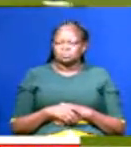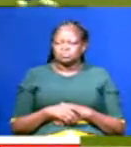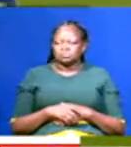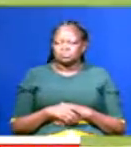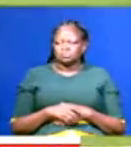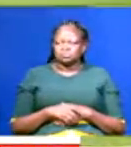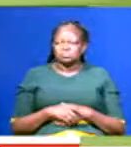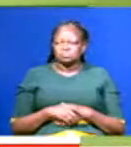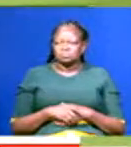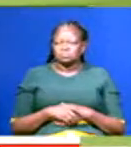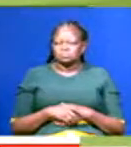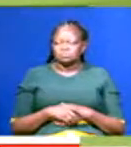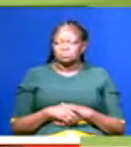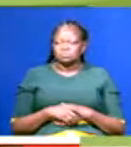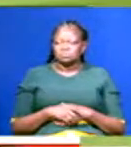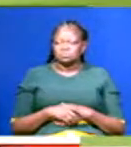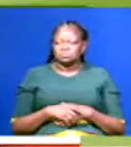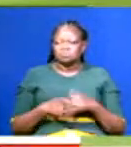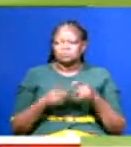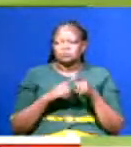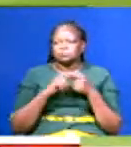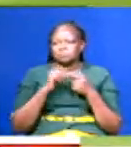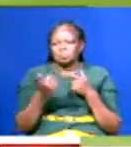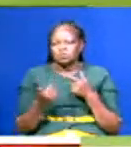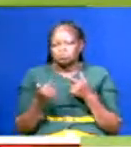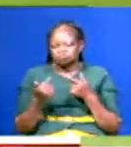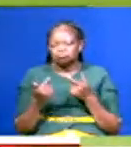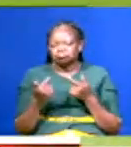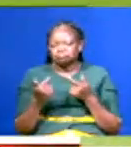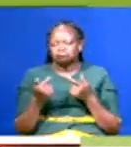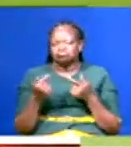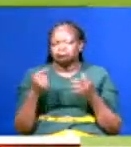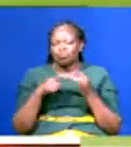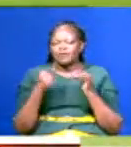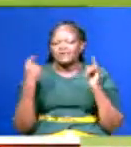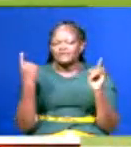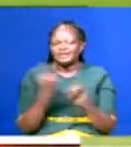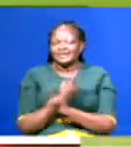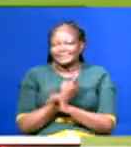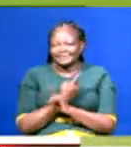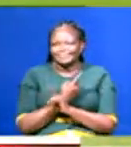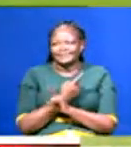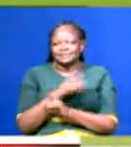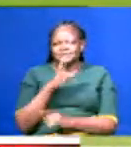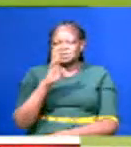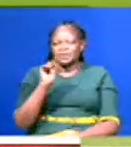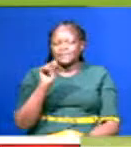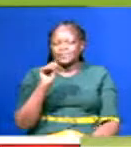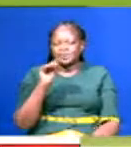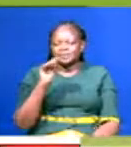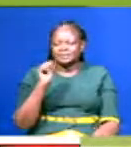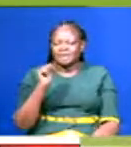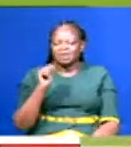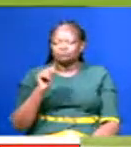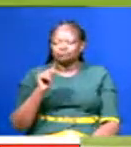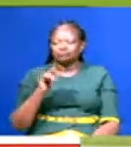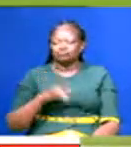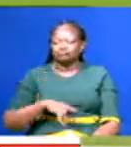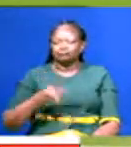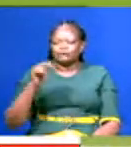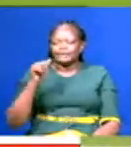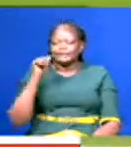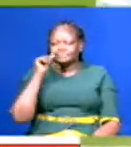line. Dortmund, second on goal difference behind Bayern Munich in the Bundesliga, traveled to London looking to record their